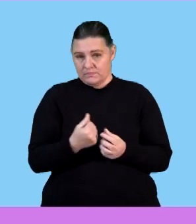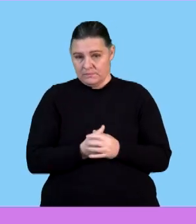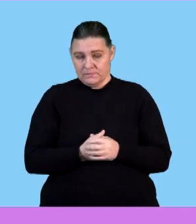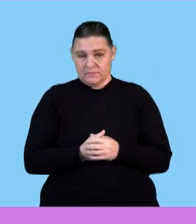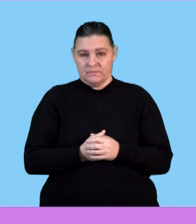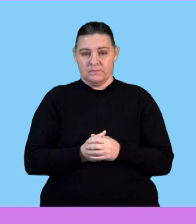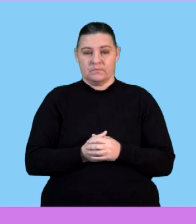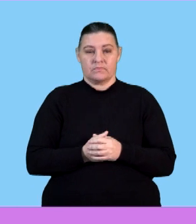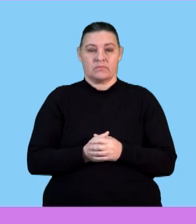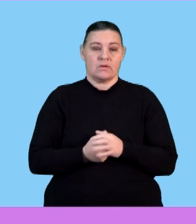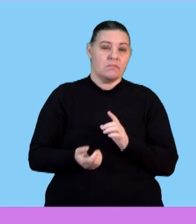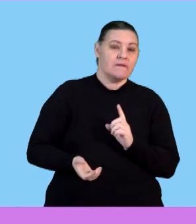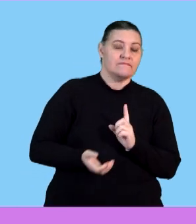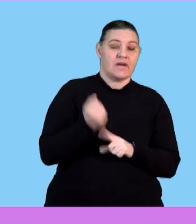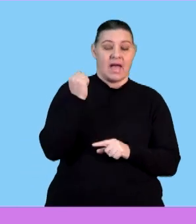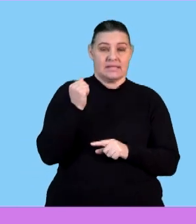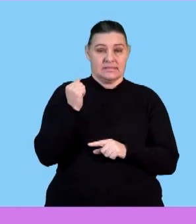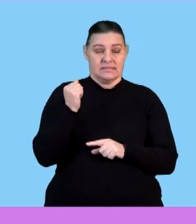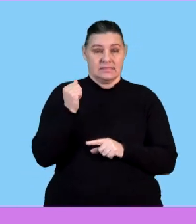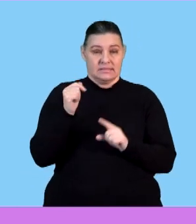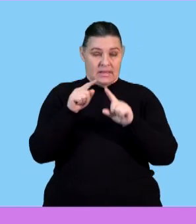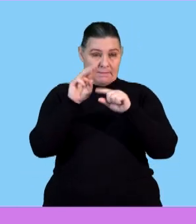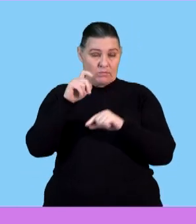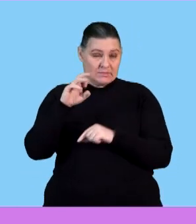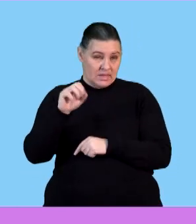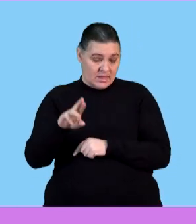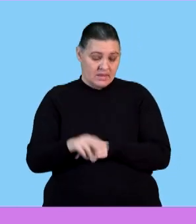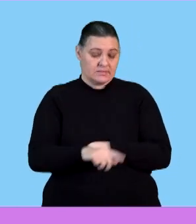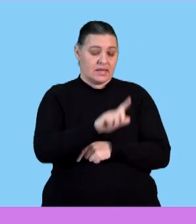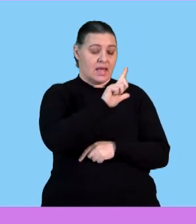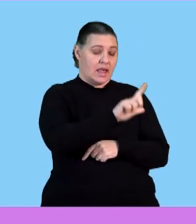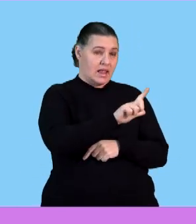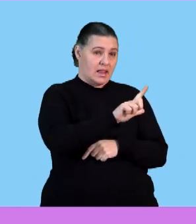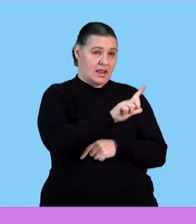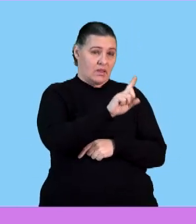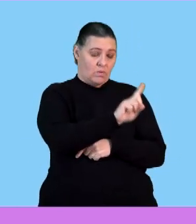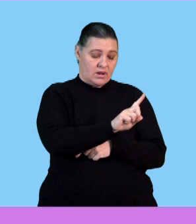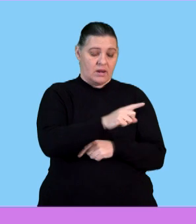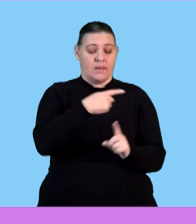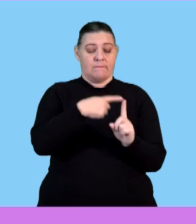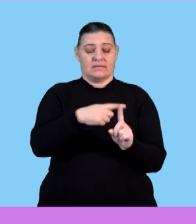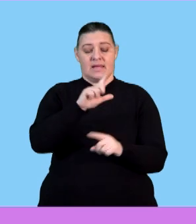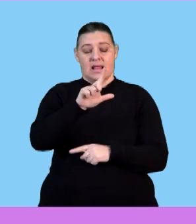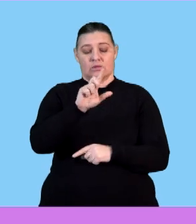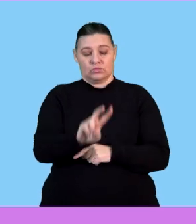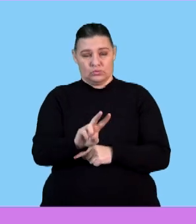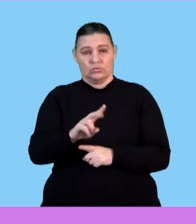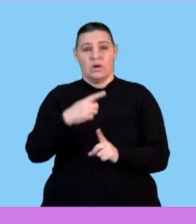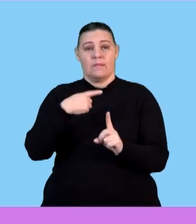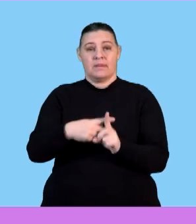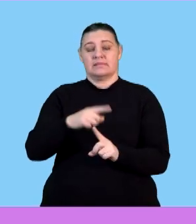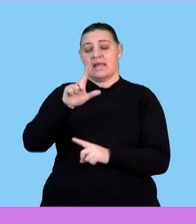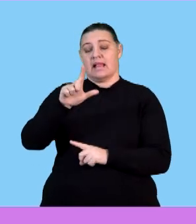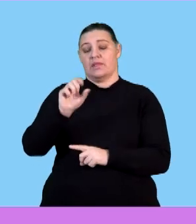So if I want to find the perimeter, that equals L1 plus L2